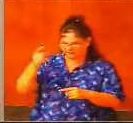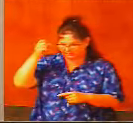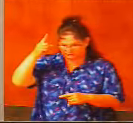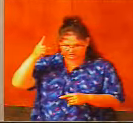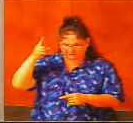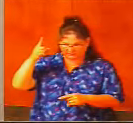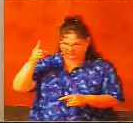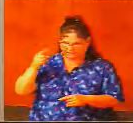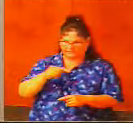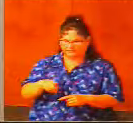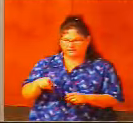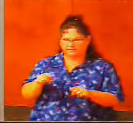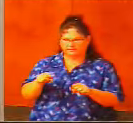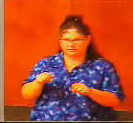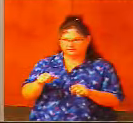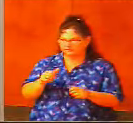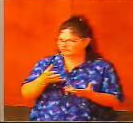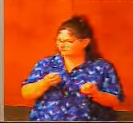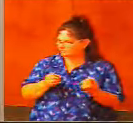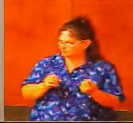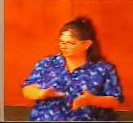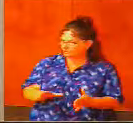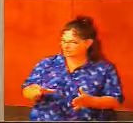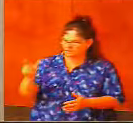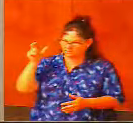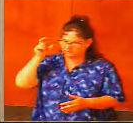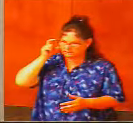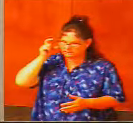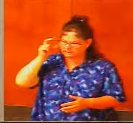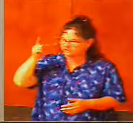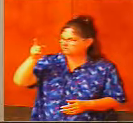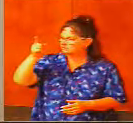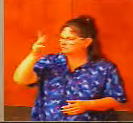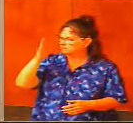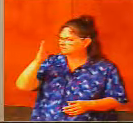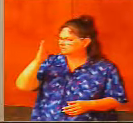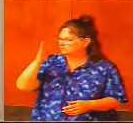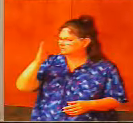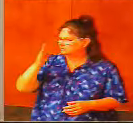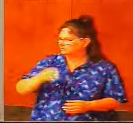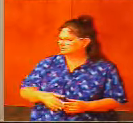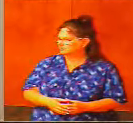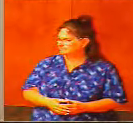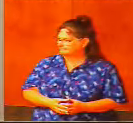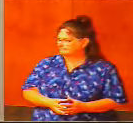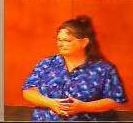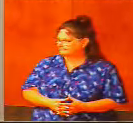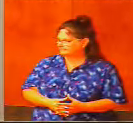understand, they didn't want to listen to God.